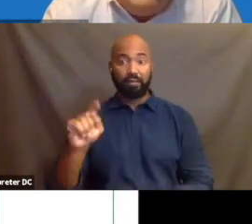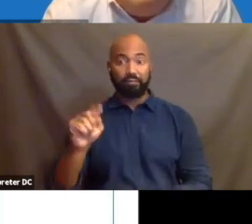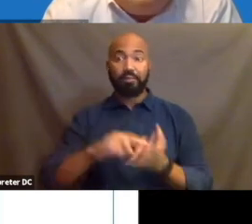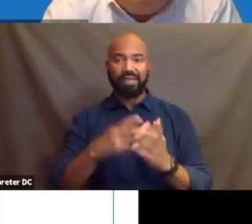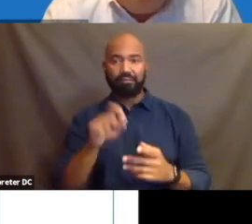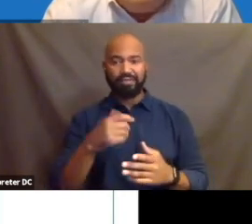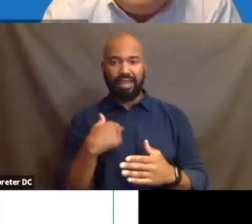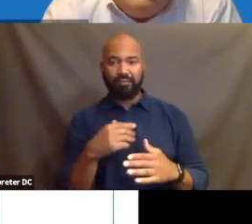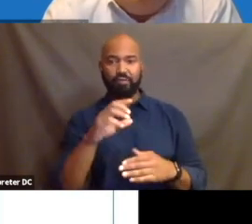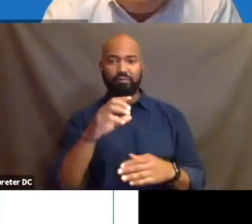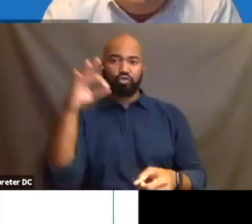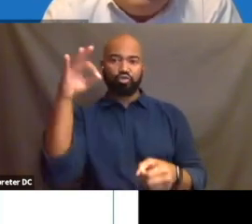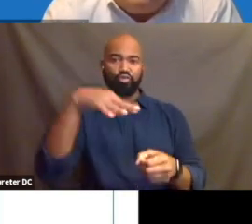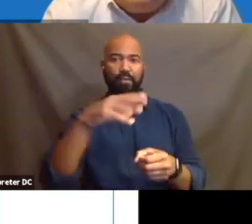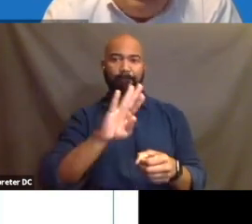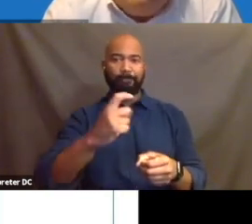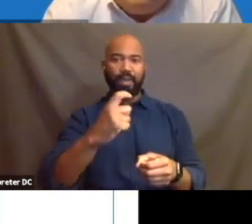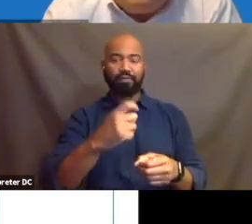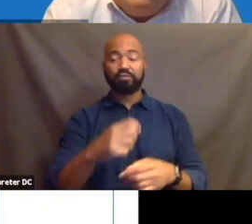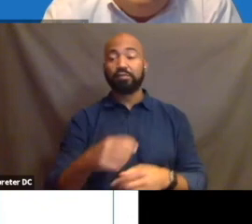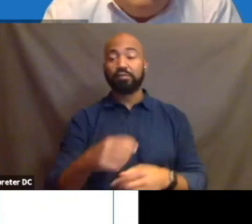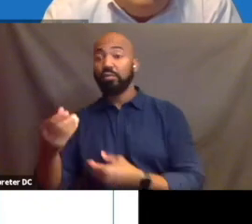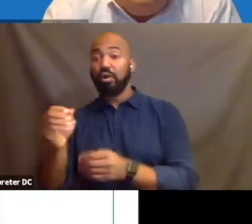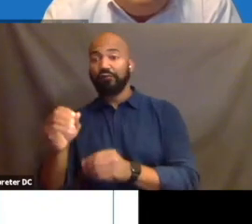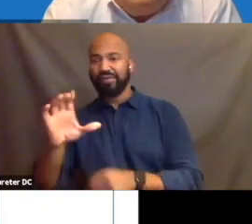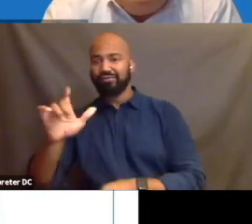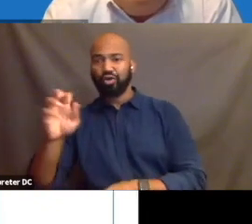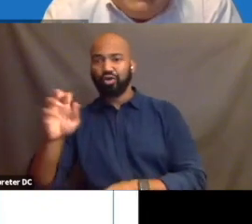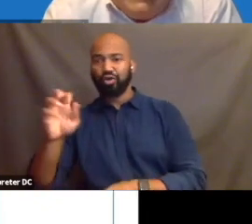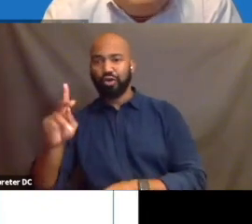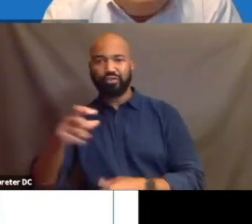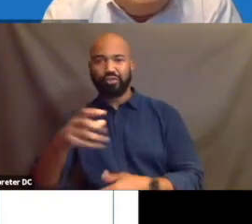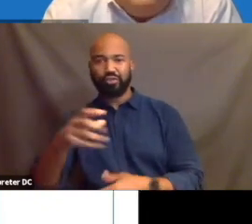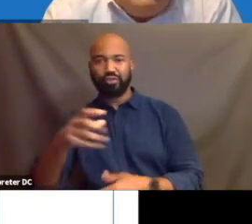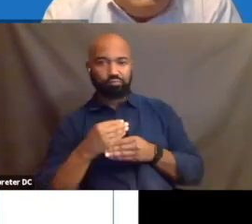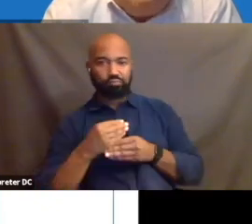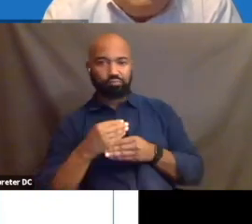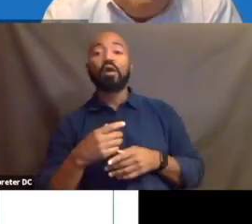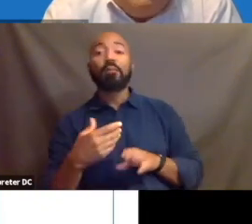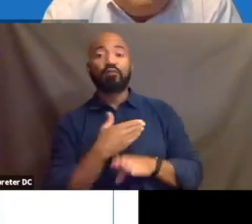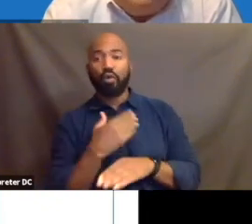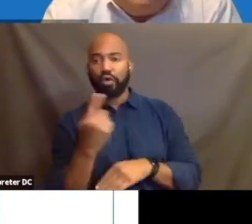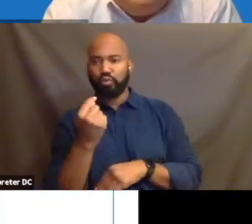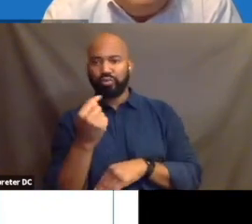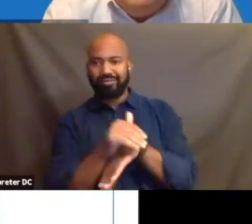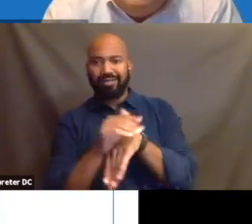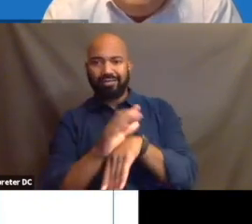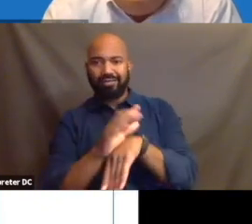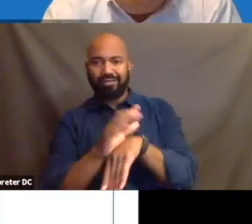they have to be received in your clerk's office in the mail by Tuesday night at 8 p.m. on the